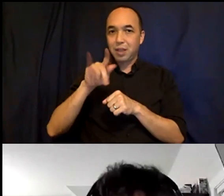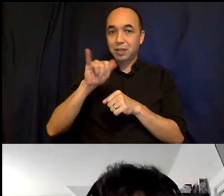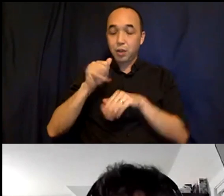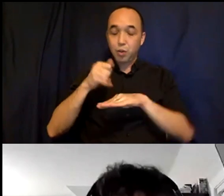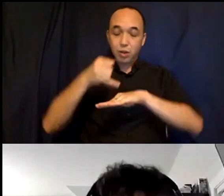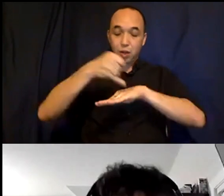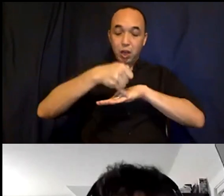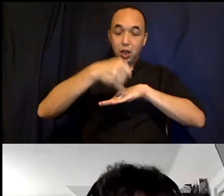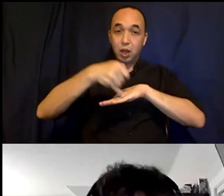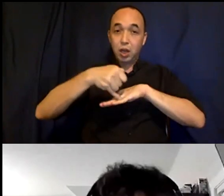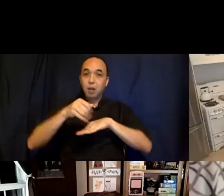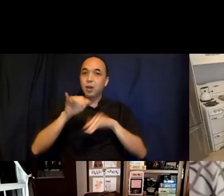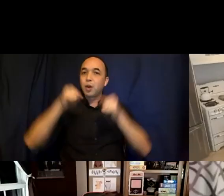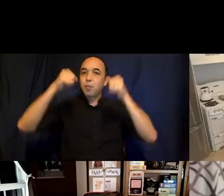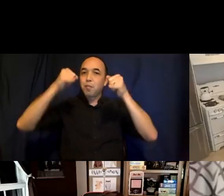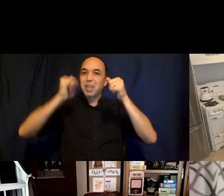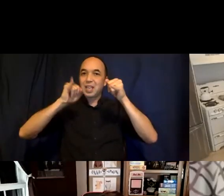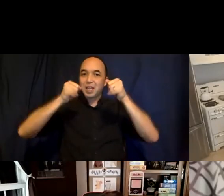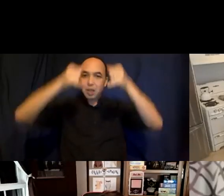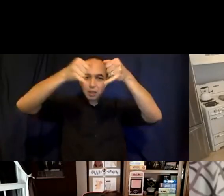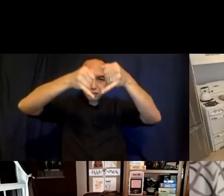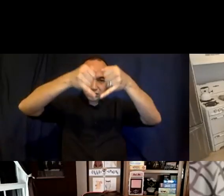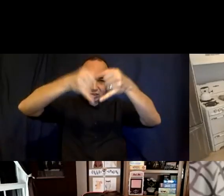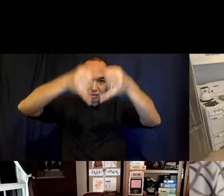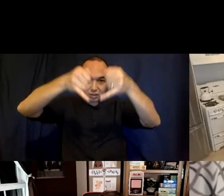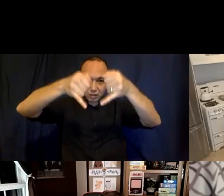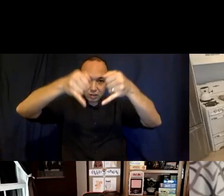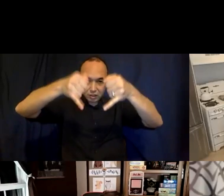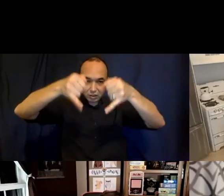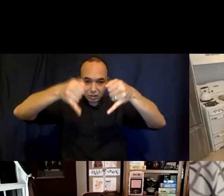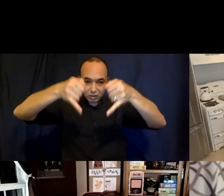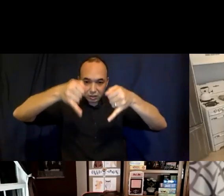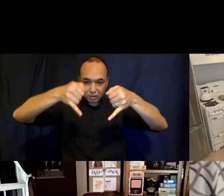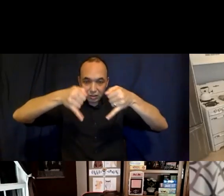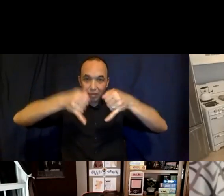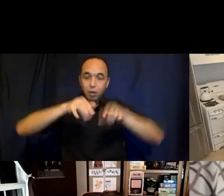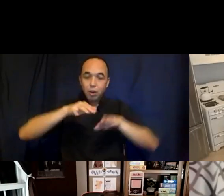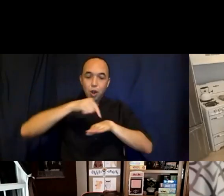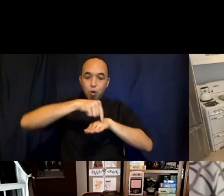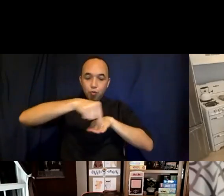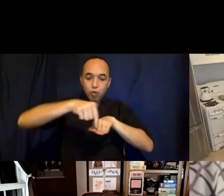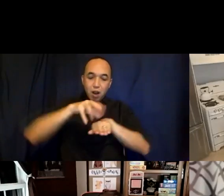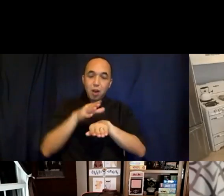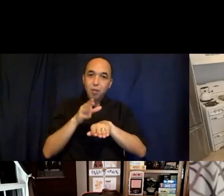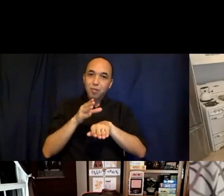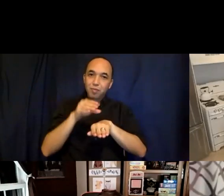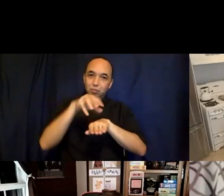it's already coming out. But if you can kind of push down around that pocket of, let me get this big strawberry out of